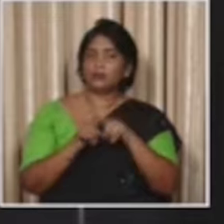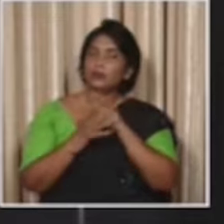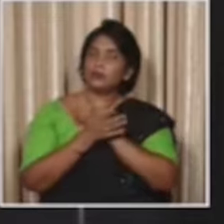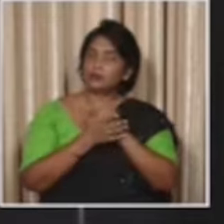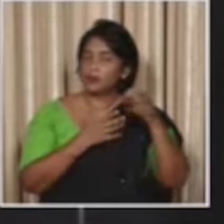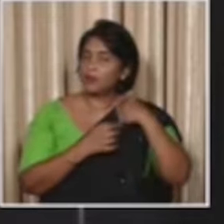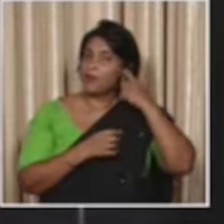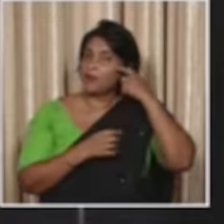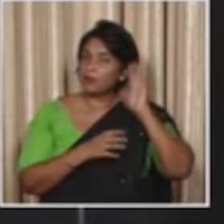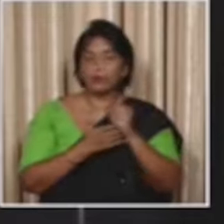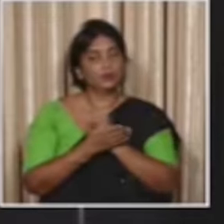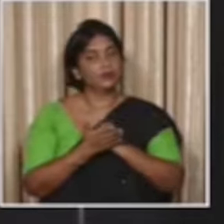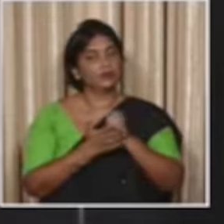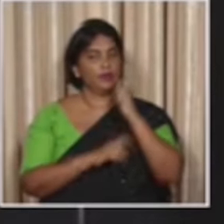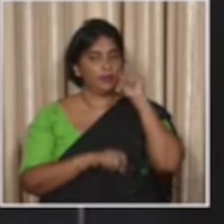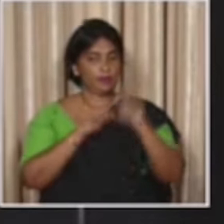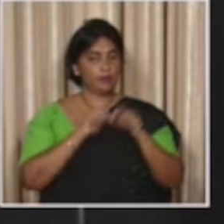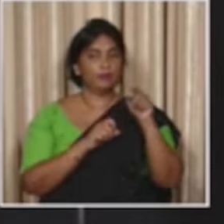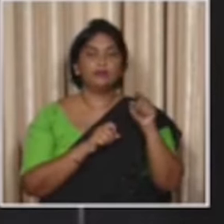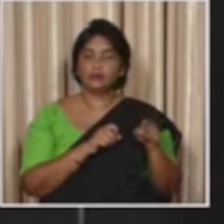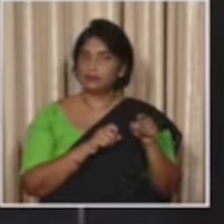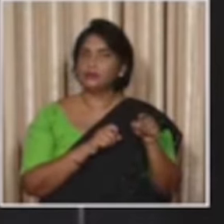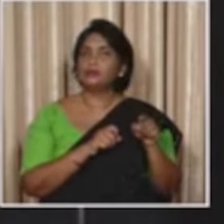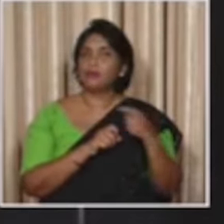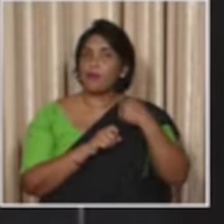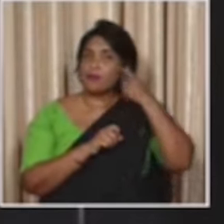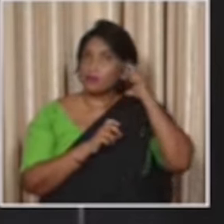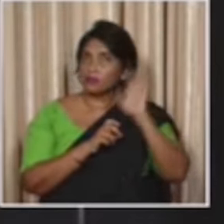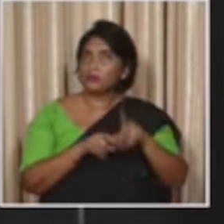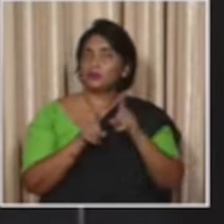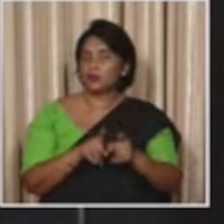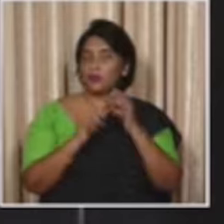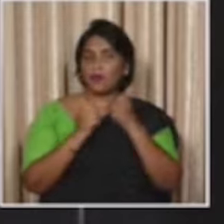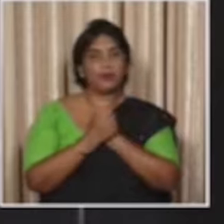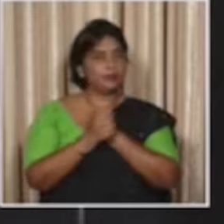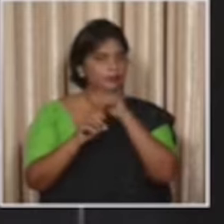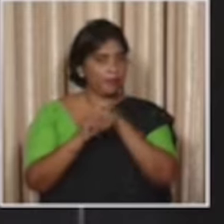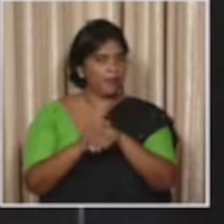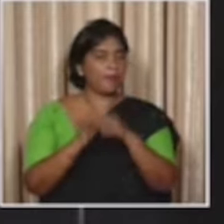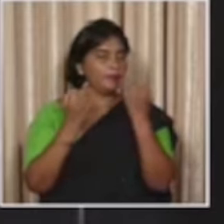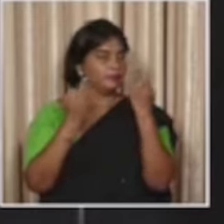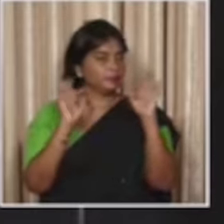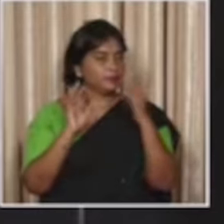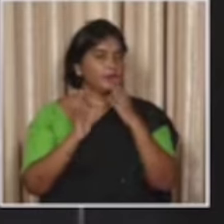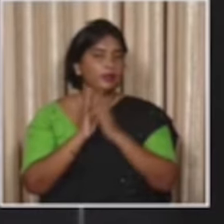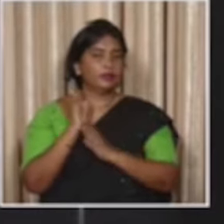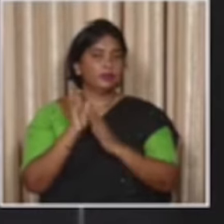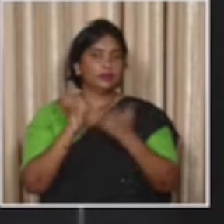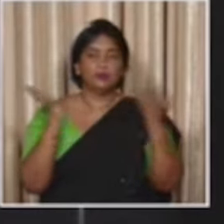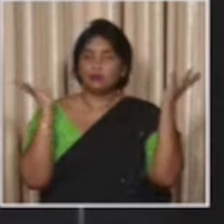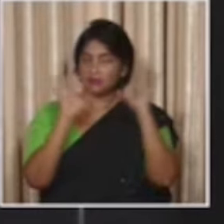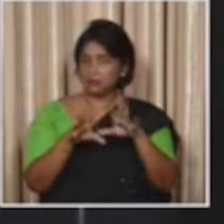want all these hostages to be released, and we make that appeal to Hamas to see that they are released